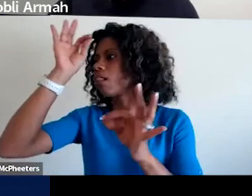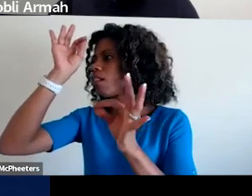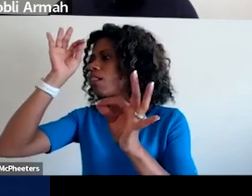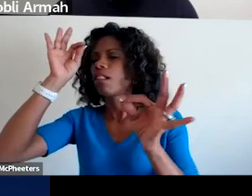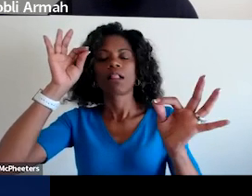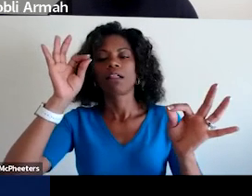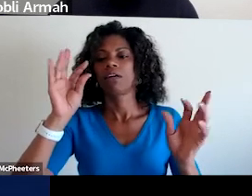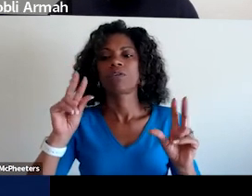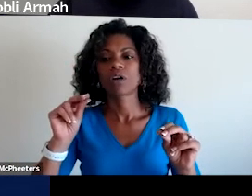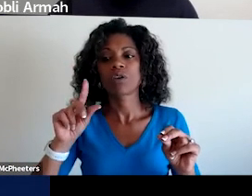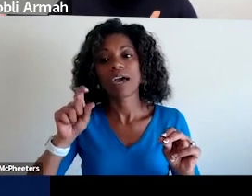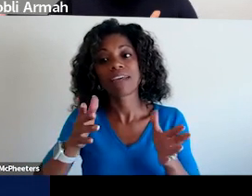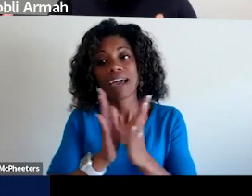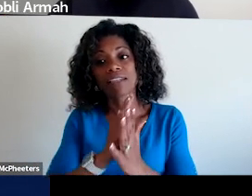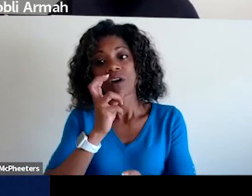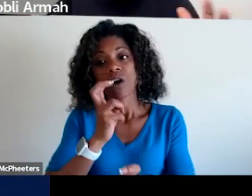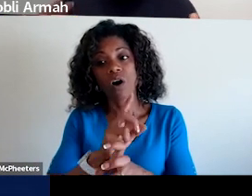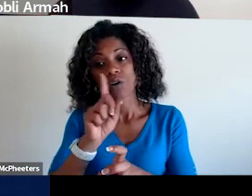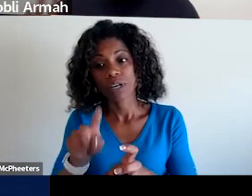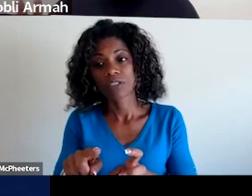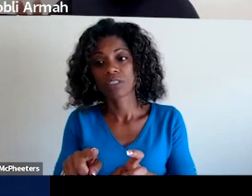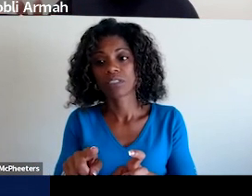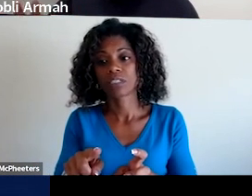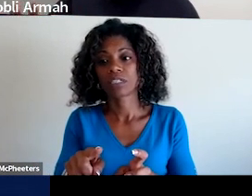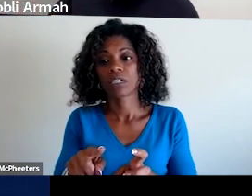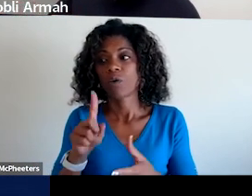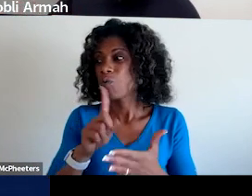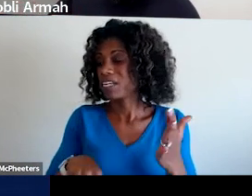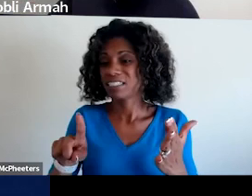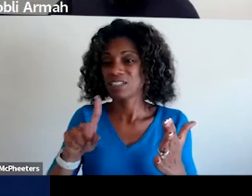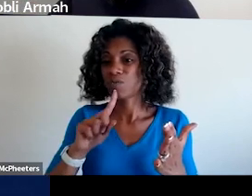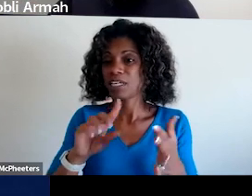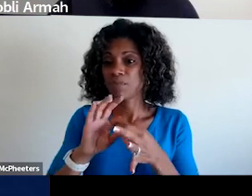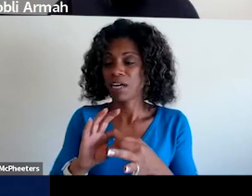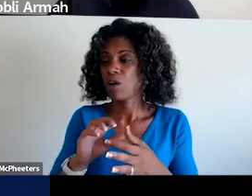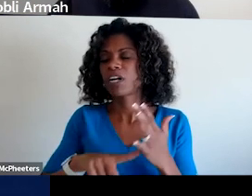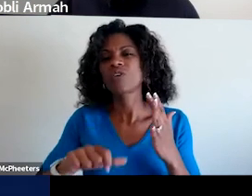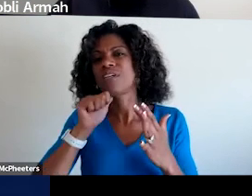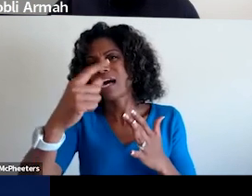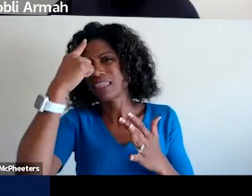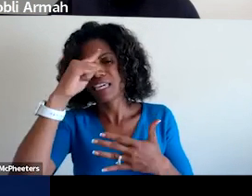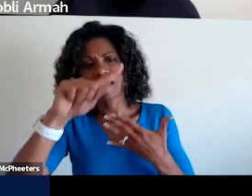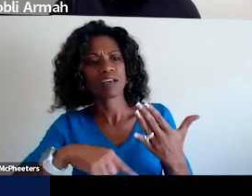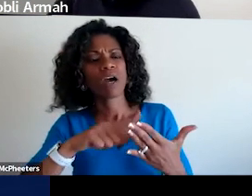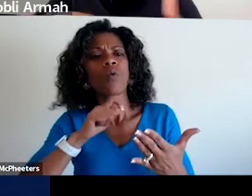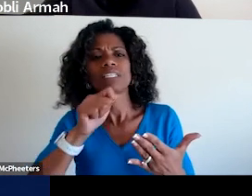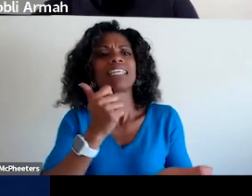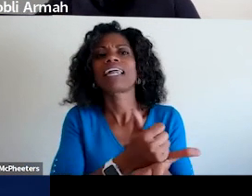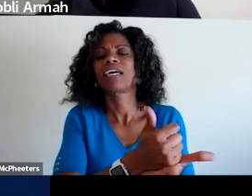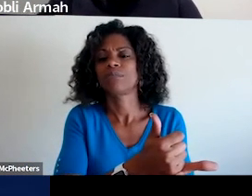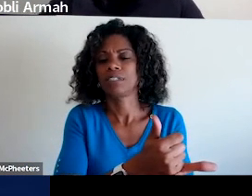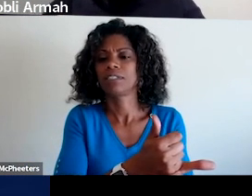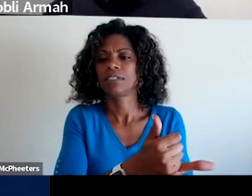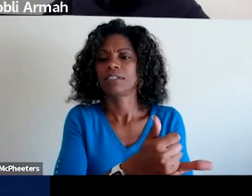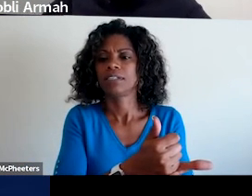great question you should be asking yourself. But even more importantly, like, what is emergent? Like, what are you not thinking about? What hasn't come up? Because what we didn't talk